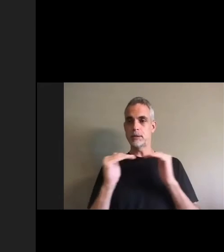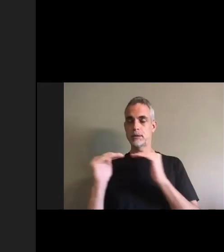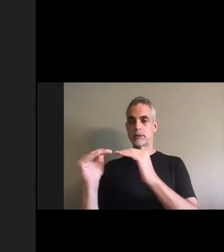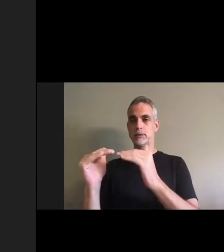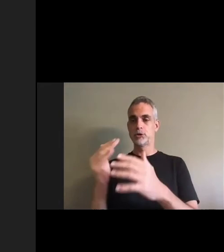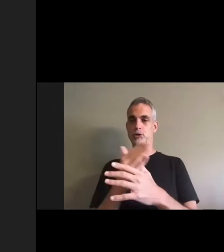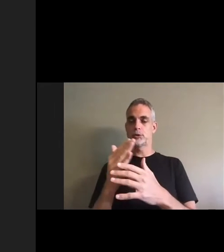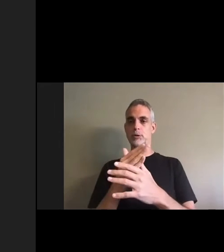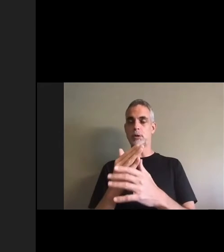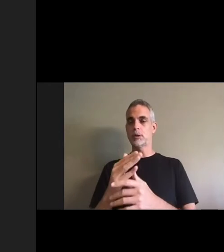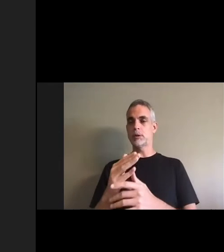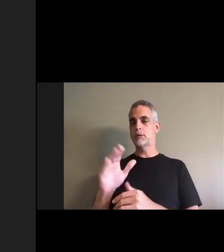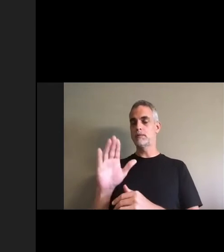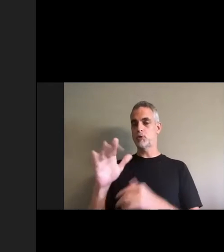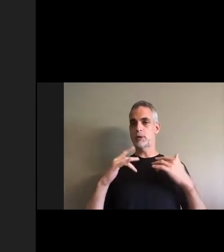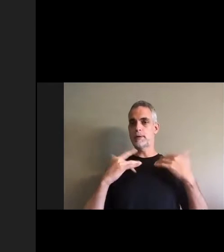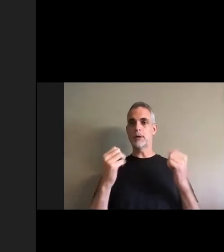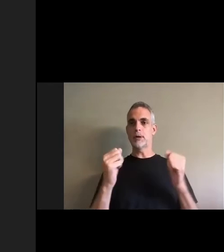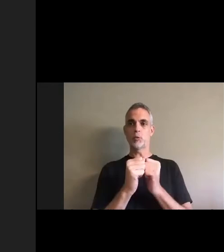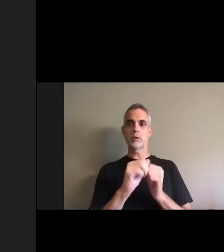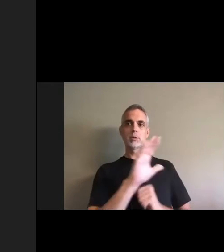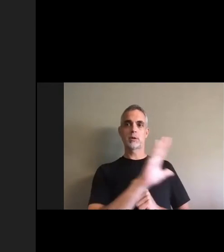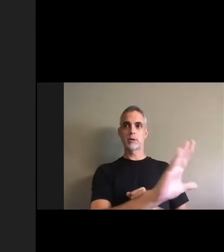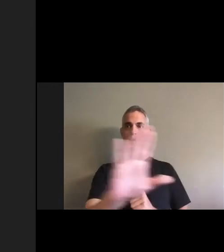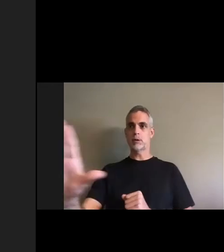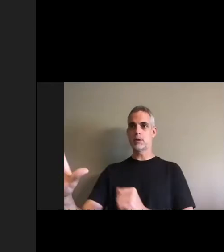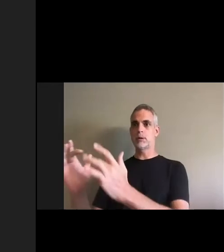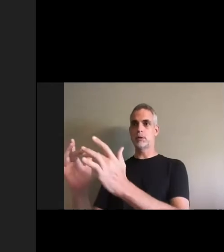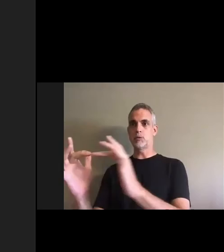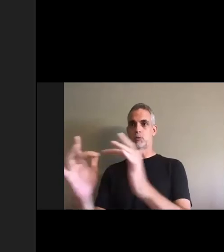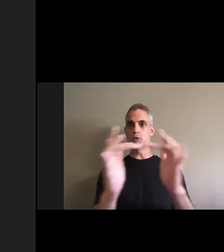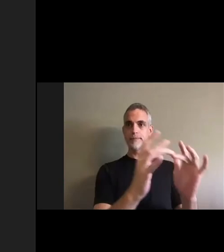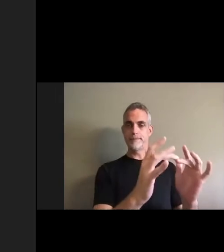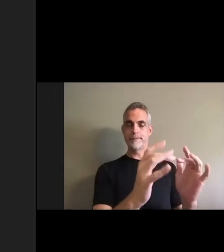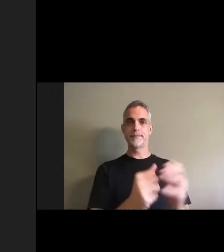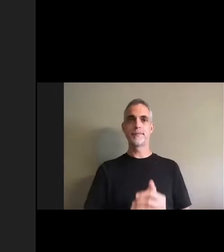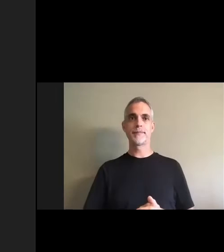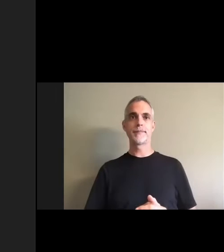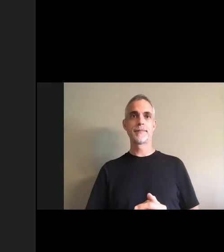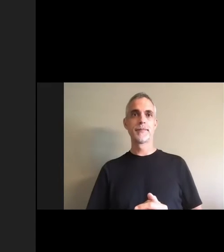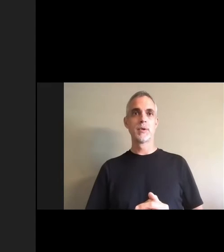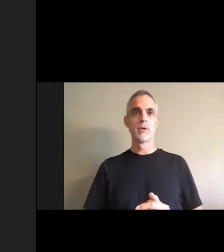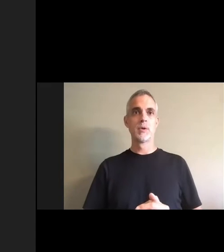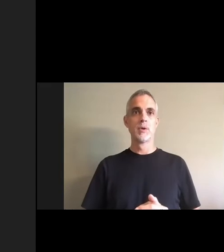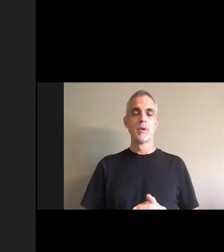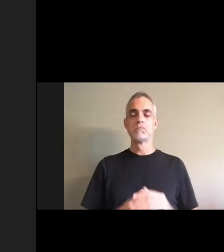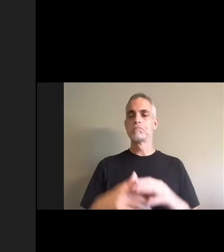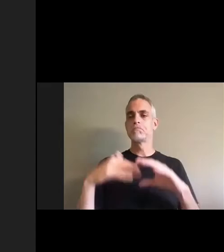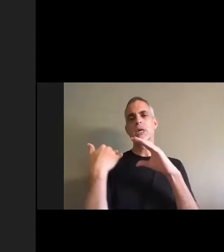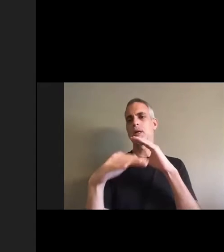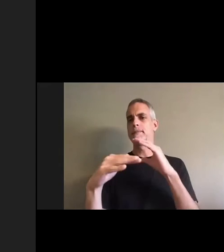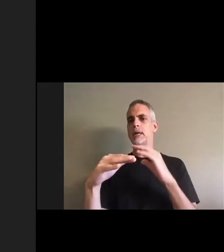You're going to want to ask your peers as well, or your colleagues, to help share the event with their own networks.